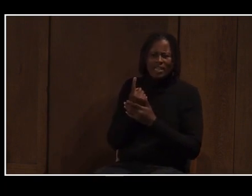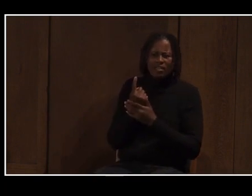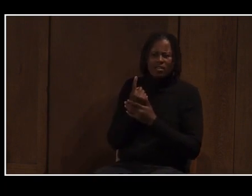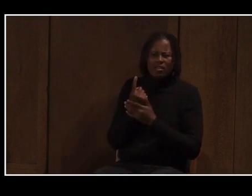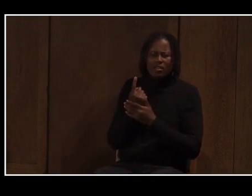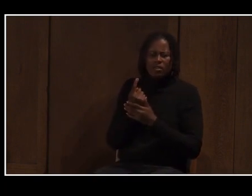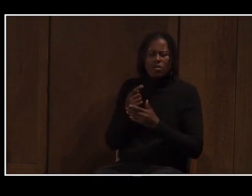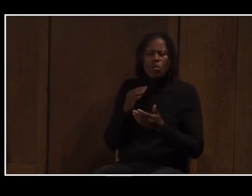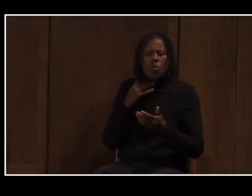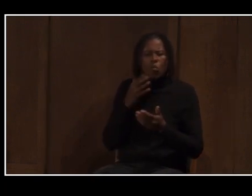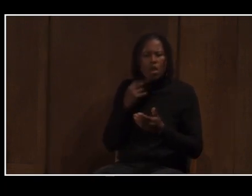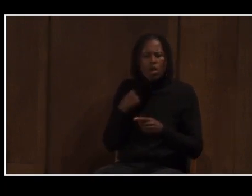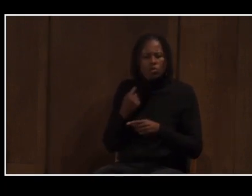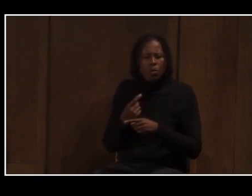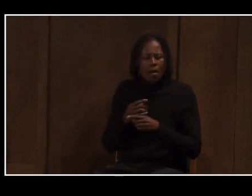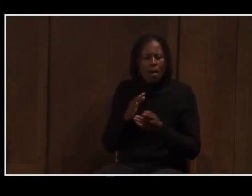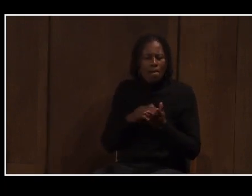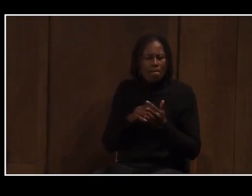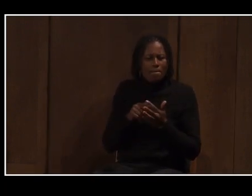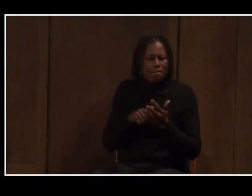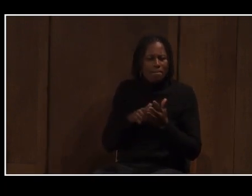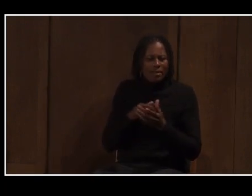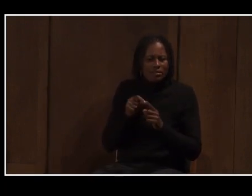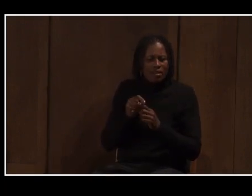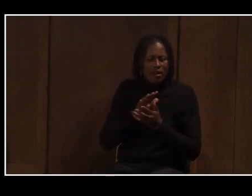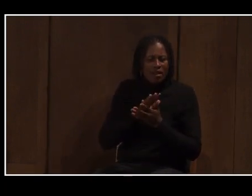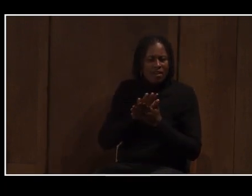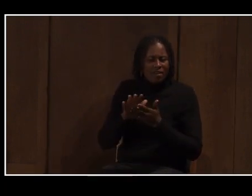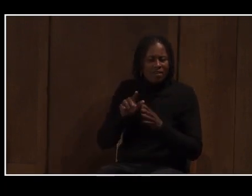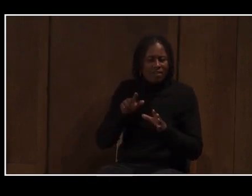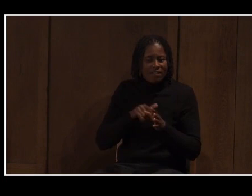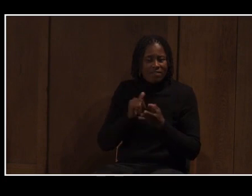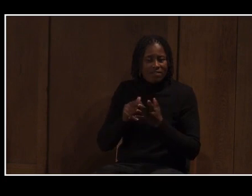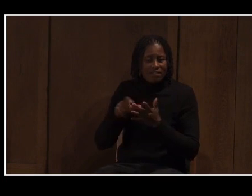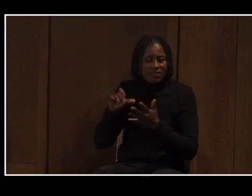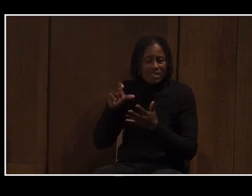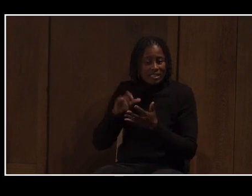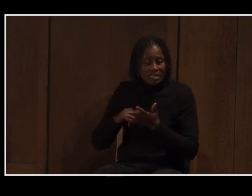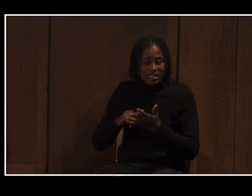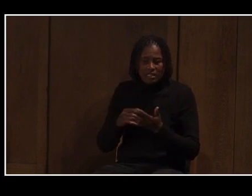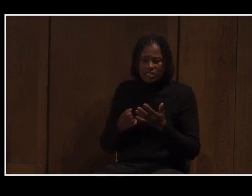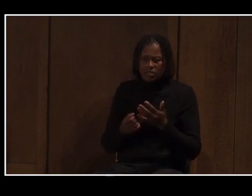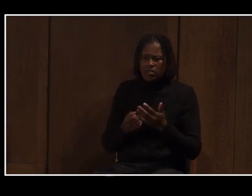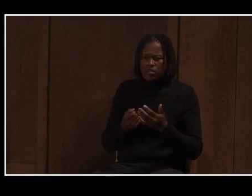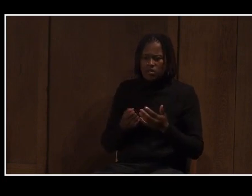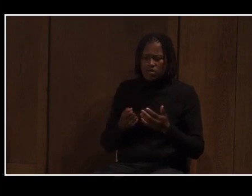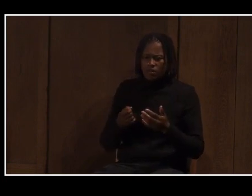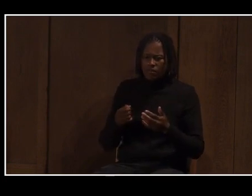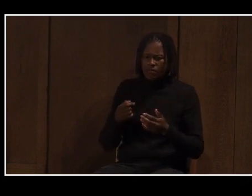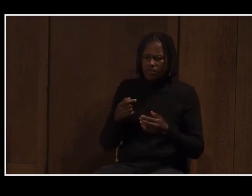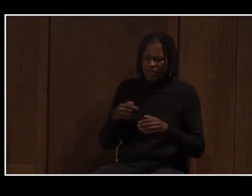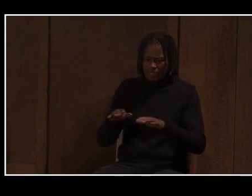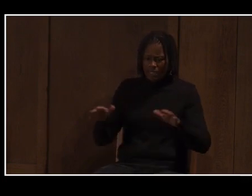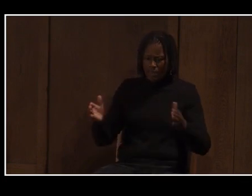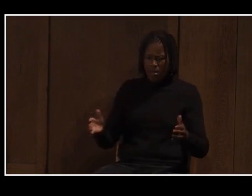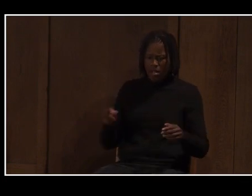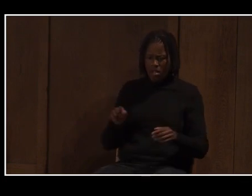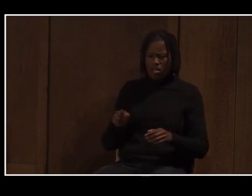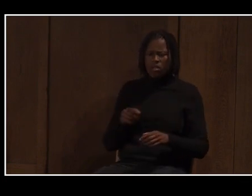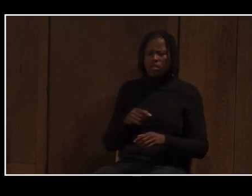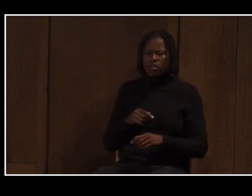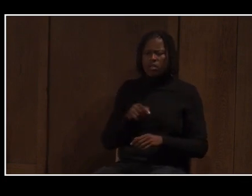say metaphysics, I'm not talking spiritual. I'm saying literally, someone told me this is not a table, you know, and what's going on